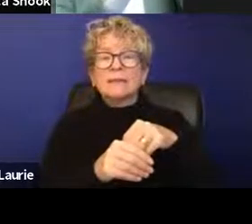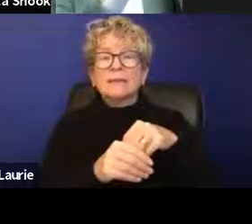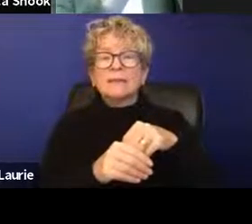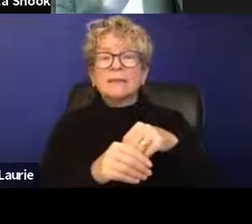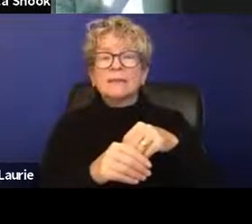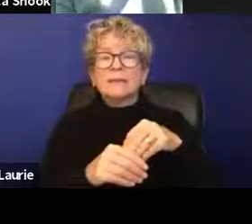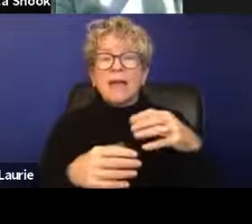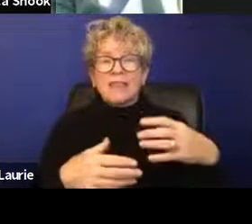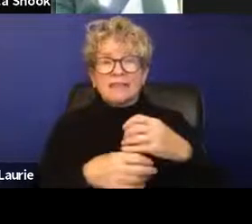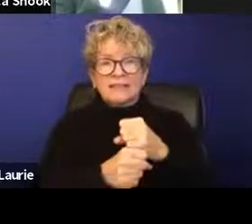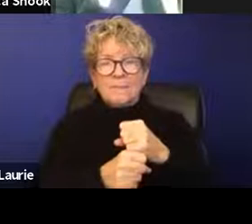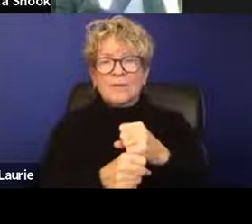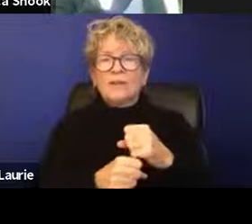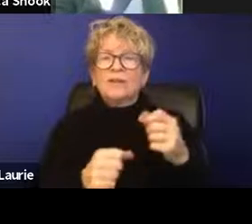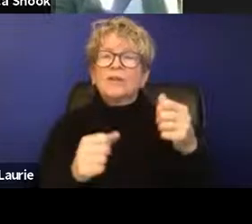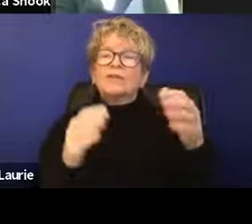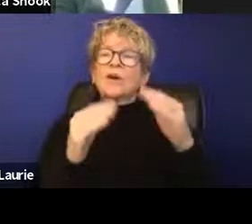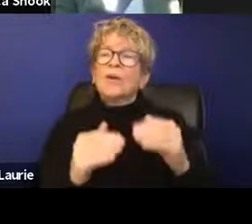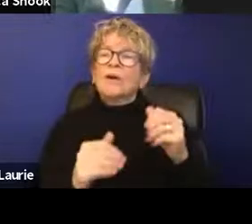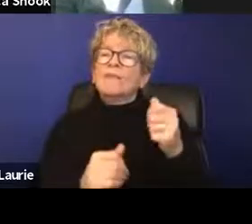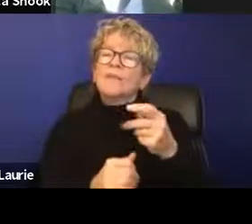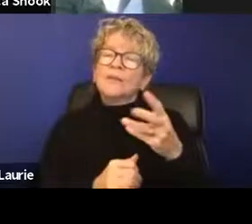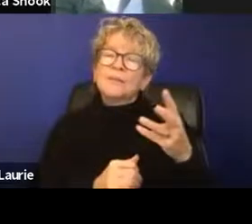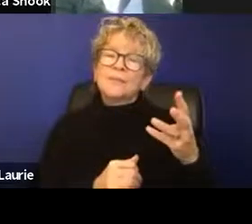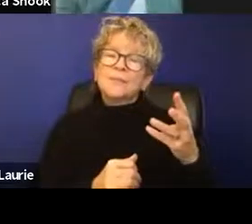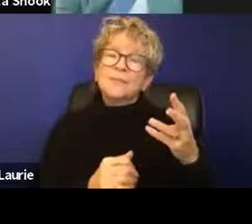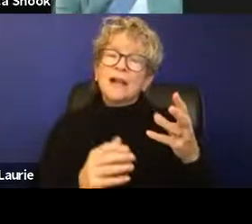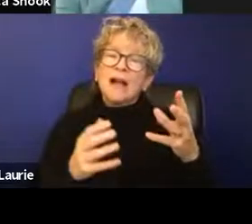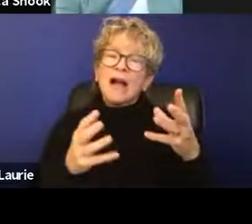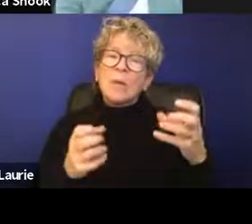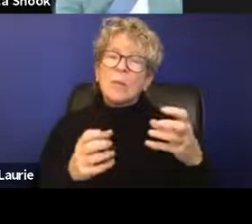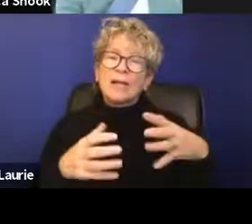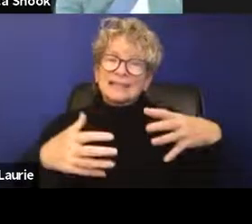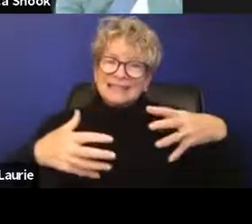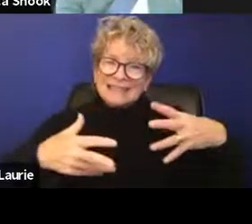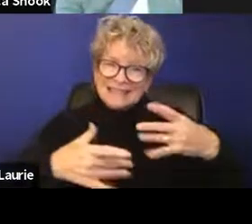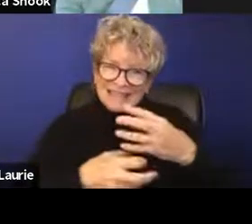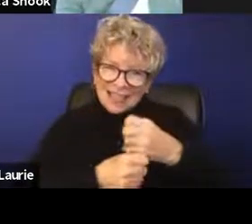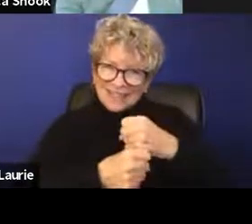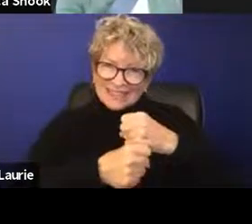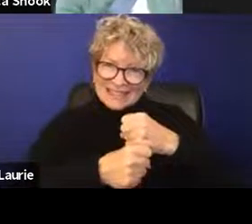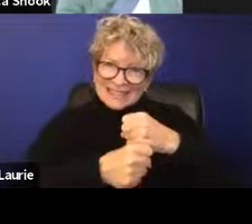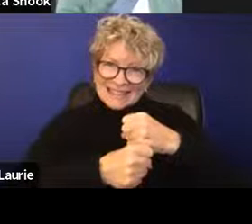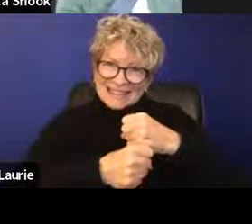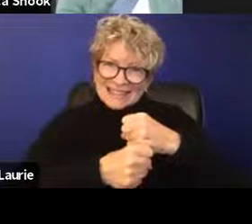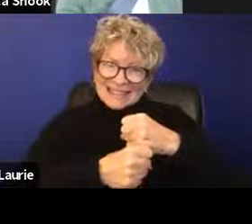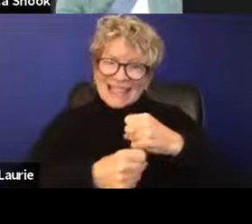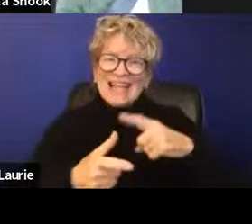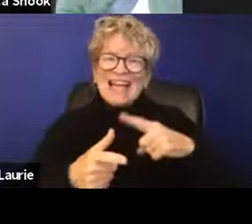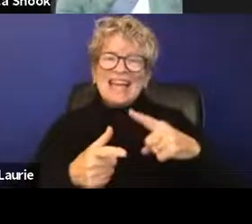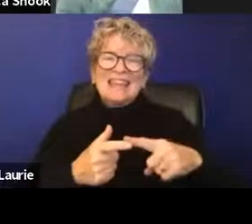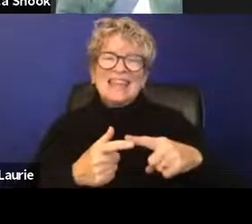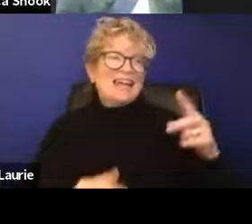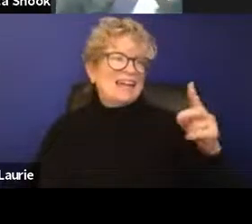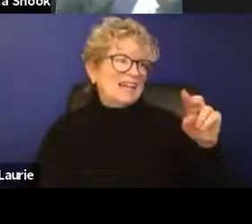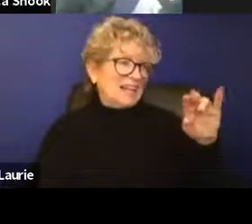the summary. So just a couple of, I just want to kind of do some quick synthesis, and then Nicola or Liz, if we